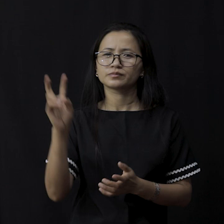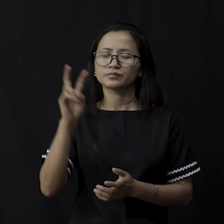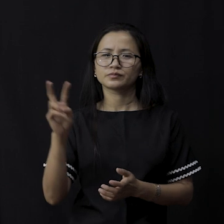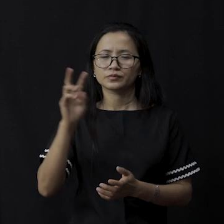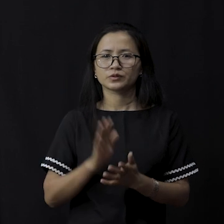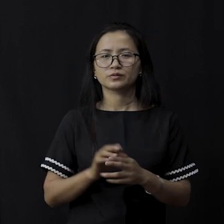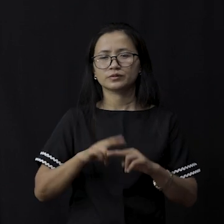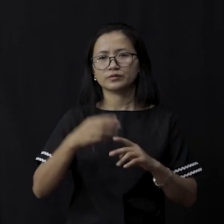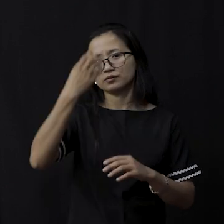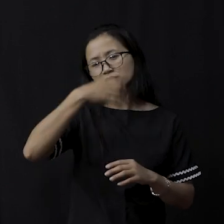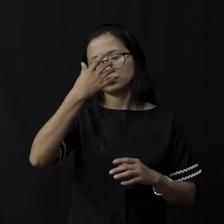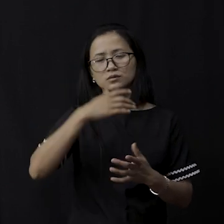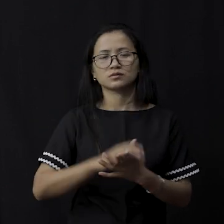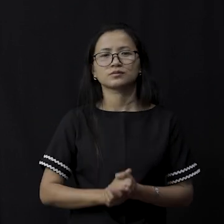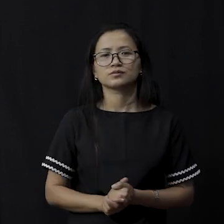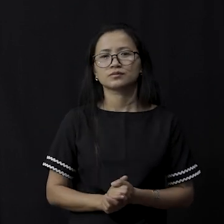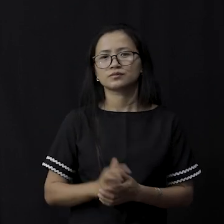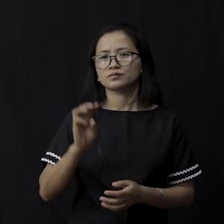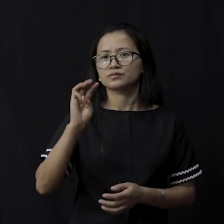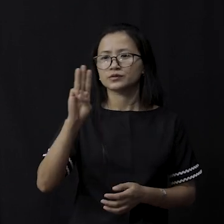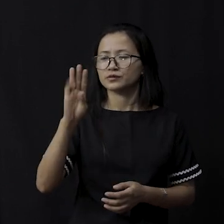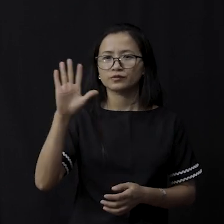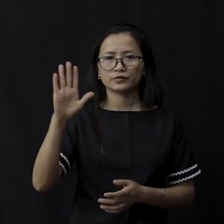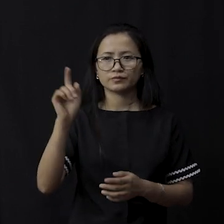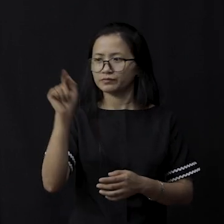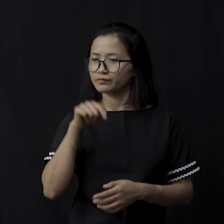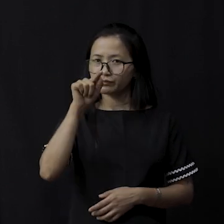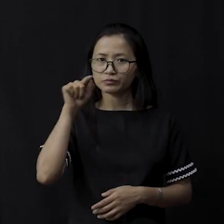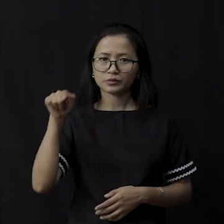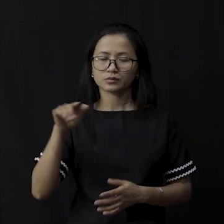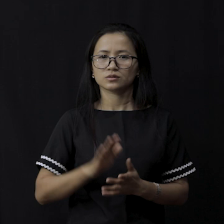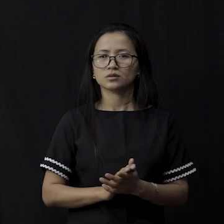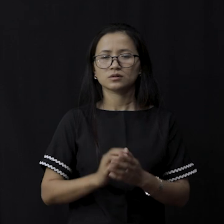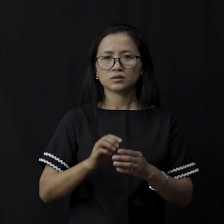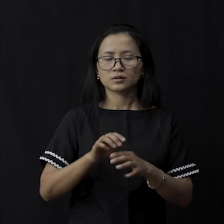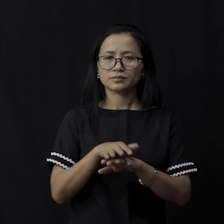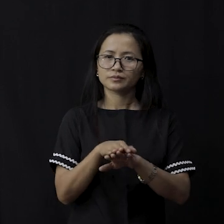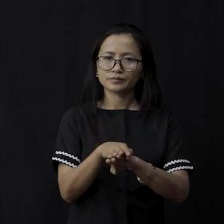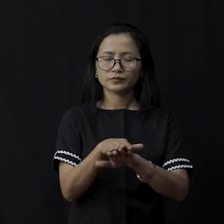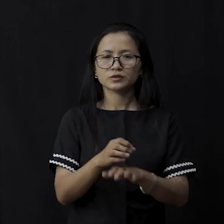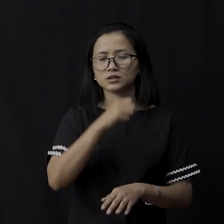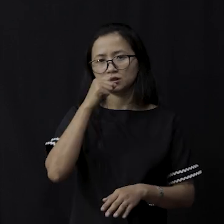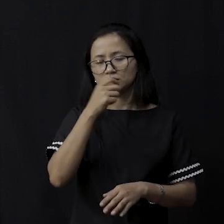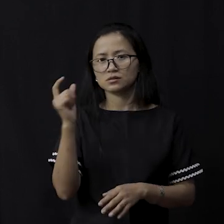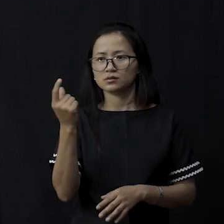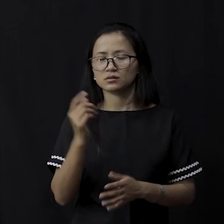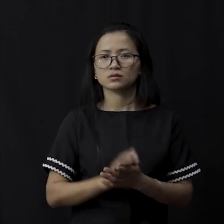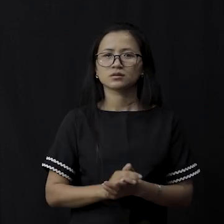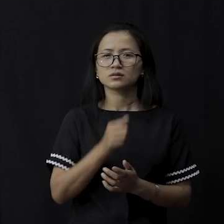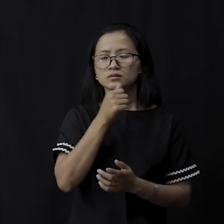and fruits, you have to have 35%. And, meat, fish, egg, milk